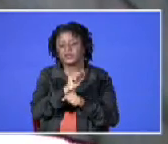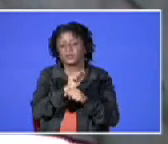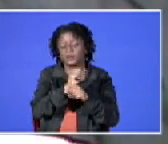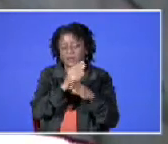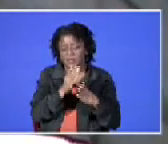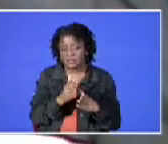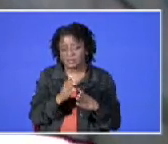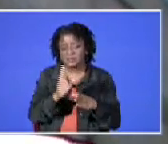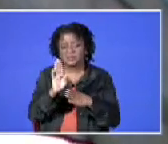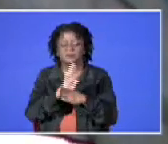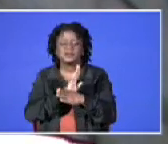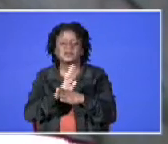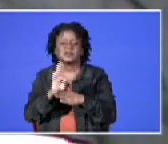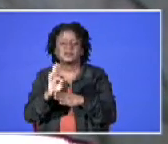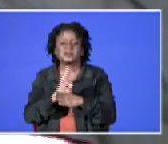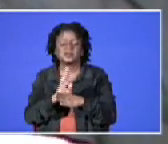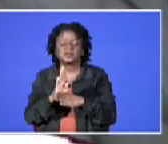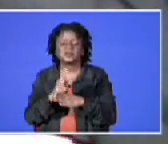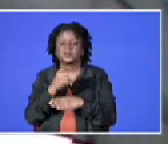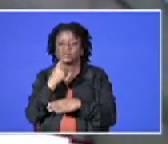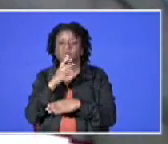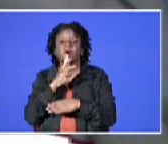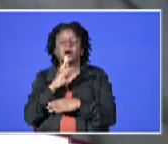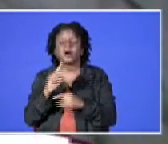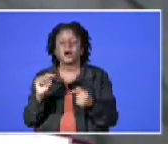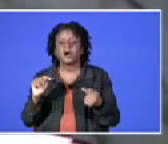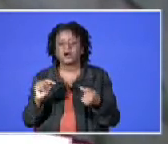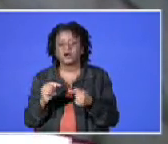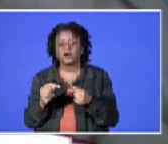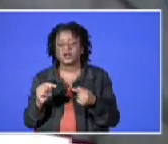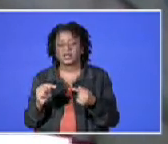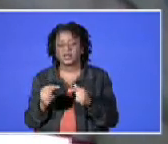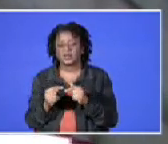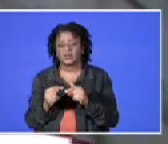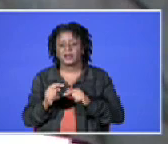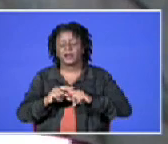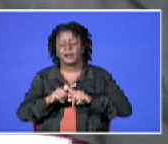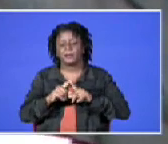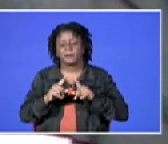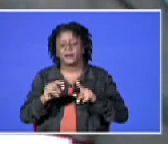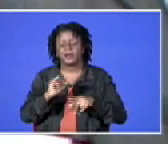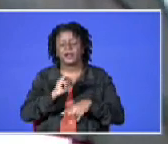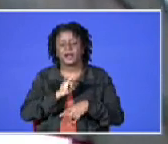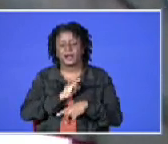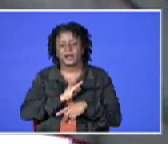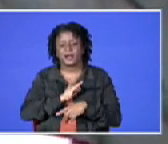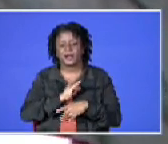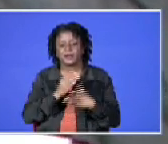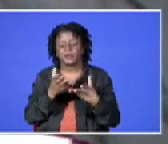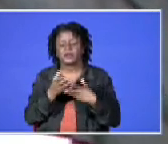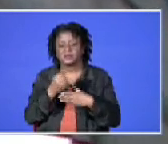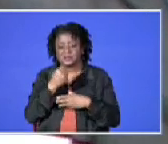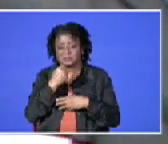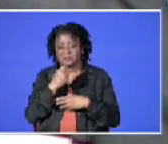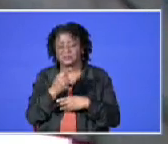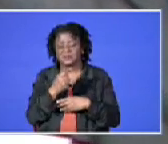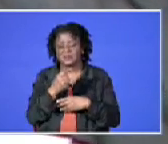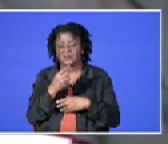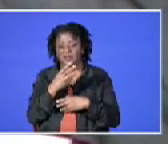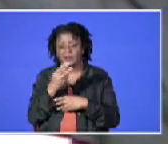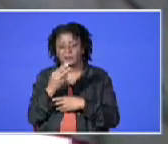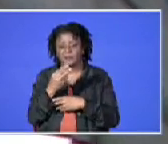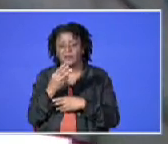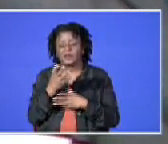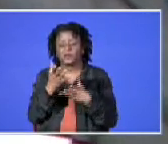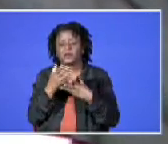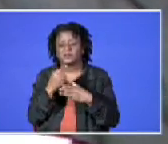businesses who are hurting. But I assure them, and I assure